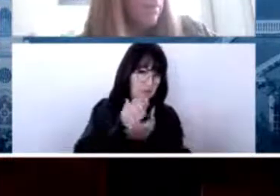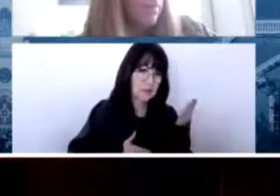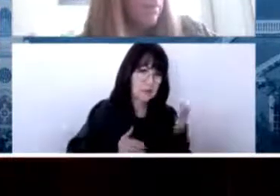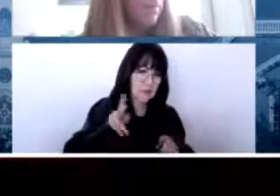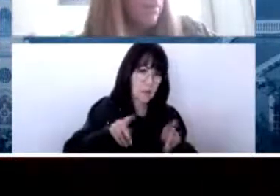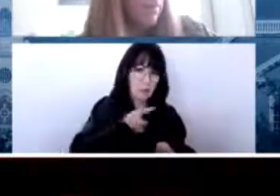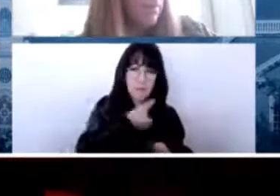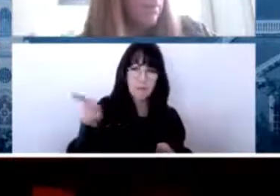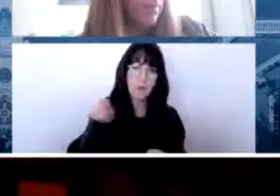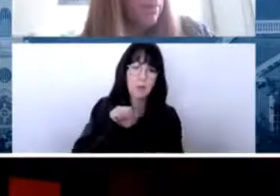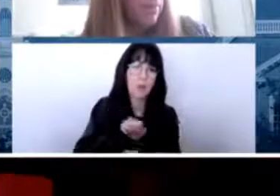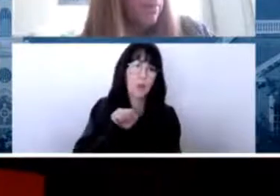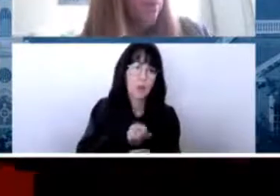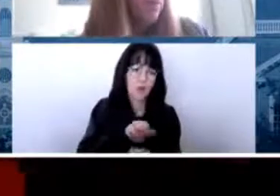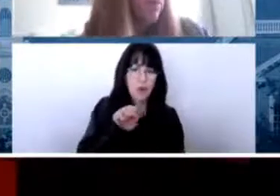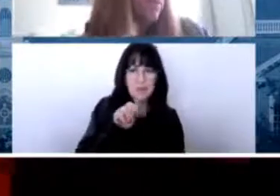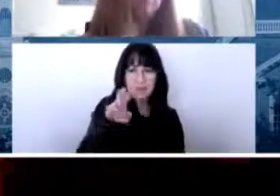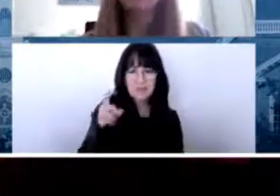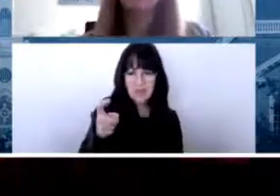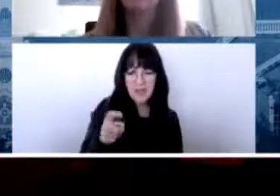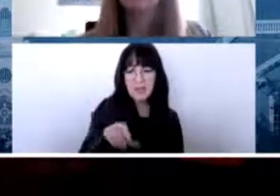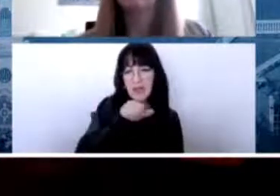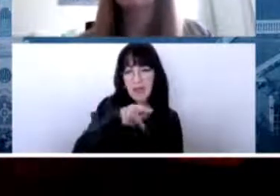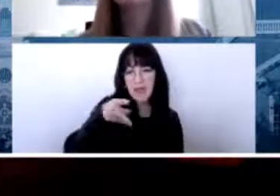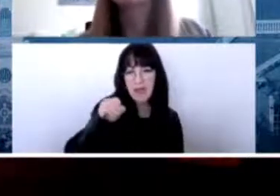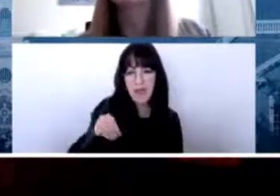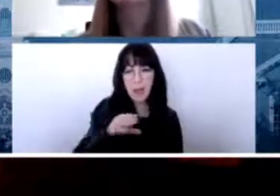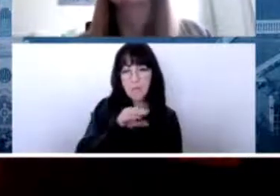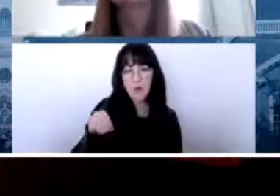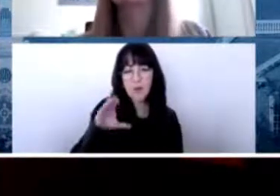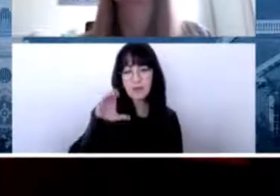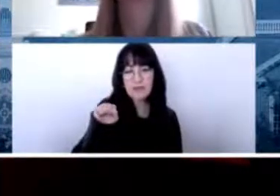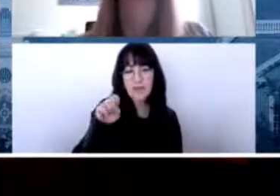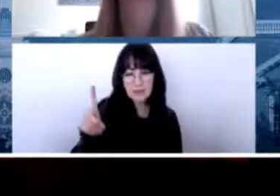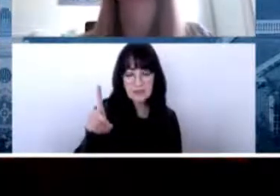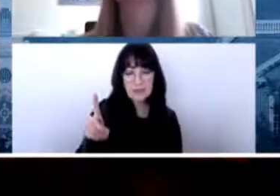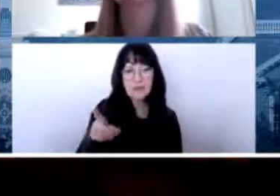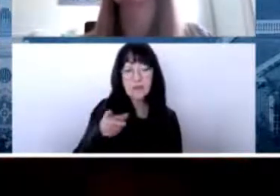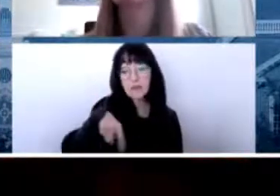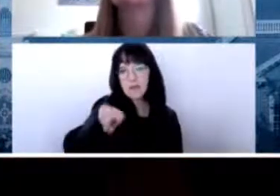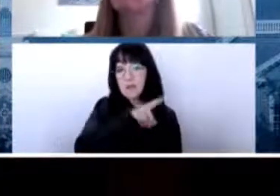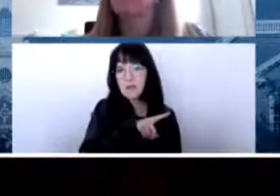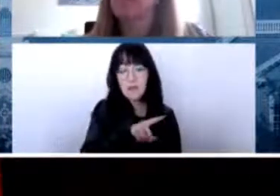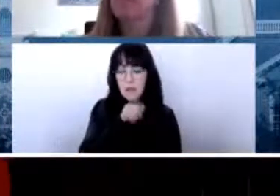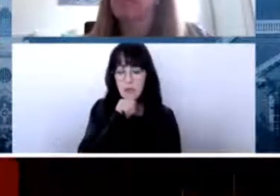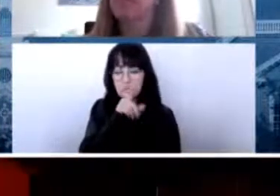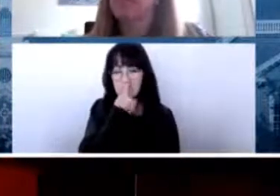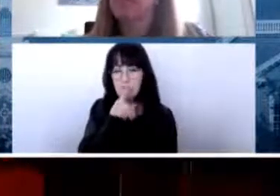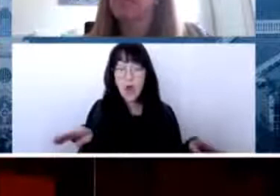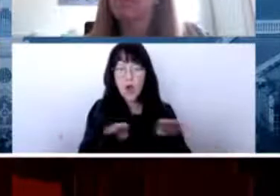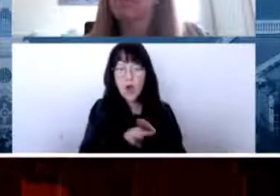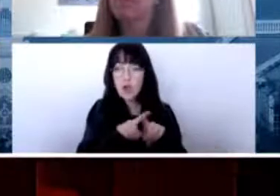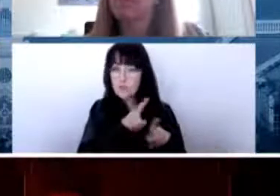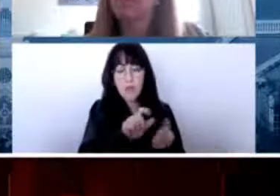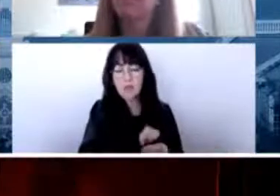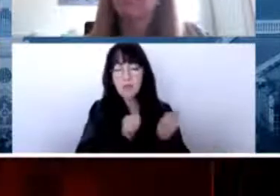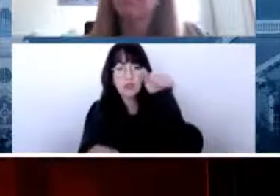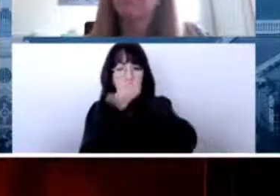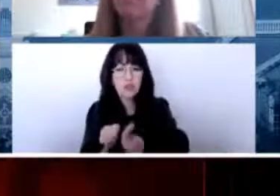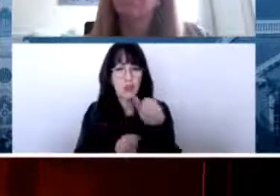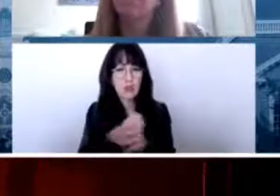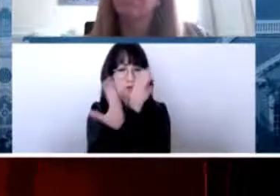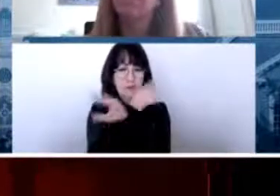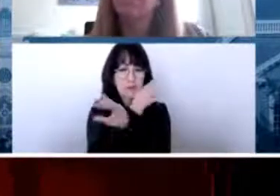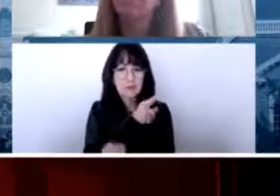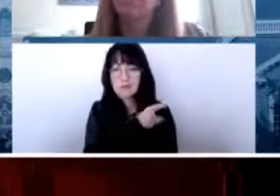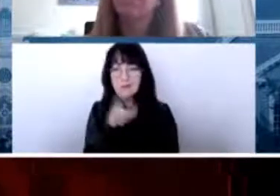including Sussex, Appoquinimink, and Christina, close or not close, but go virtual because of what they call operational